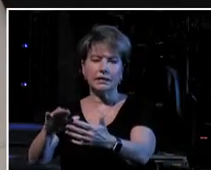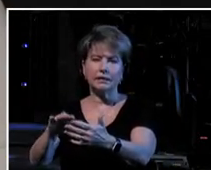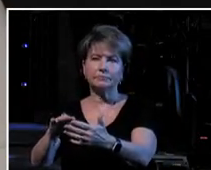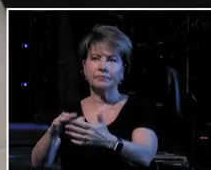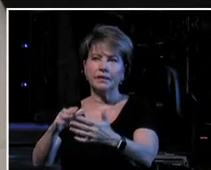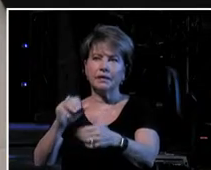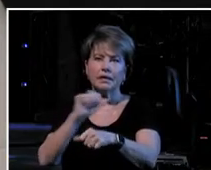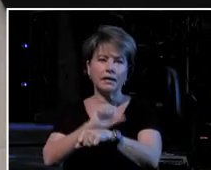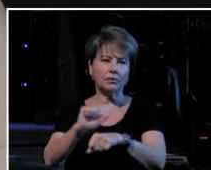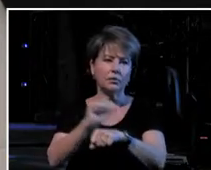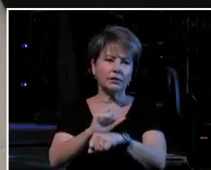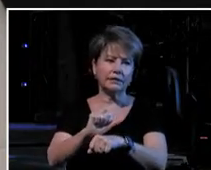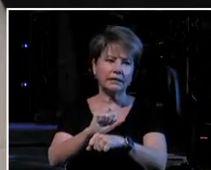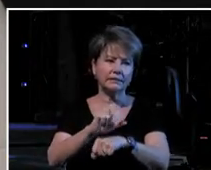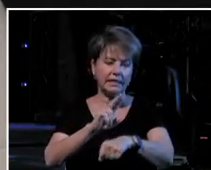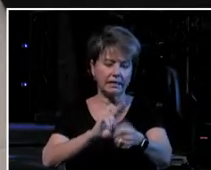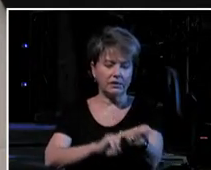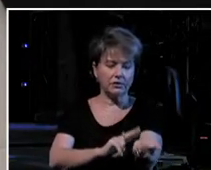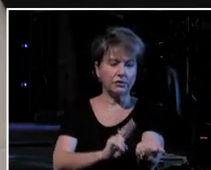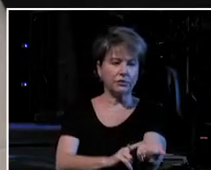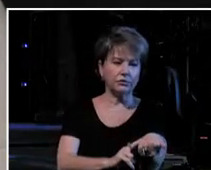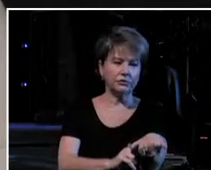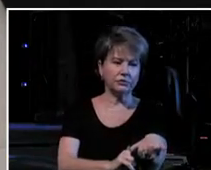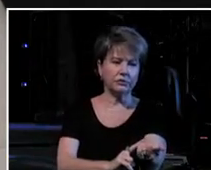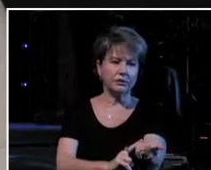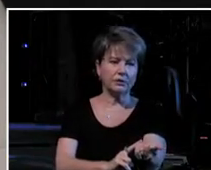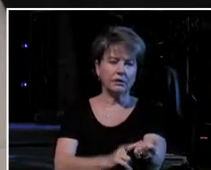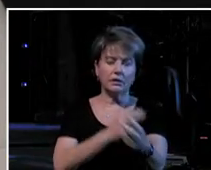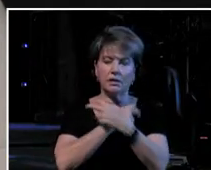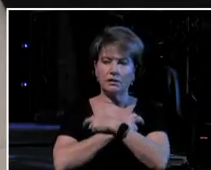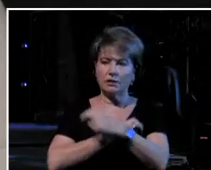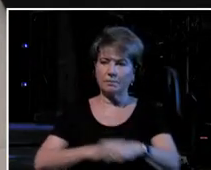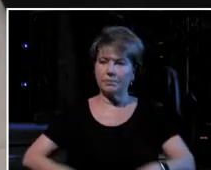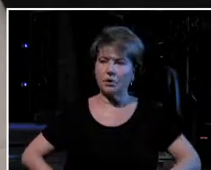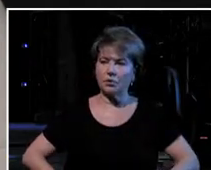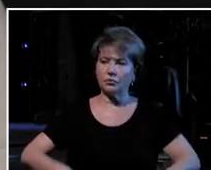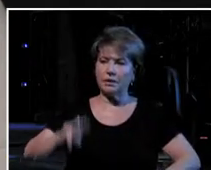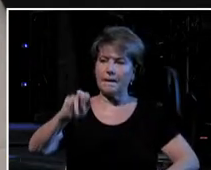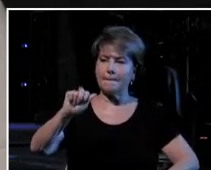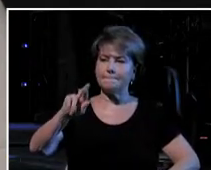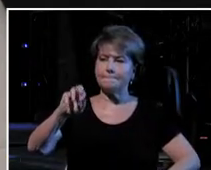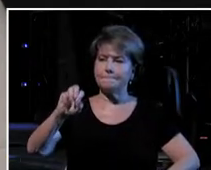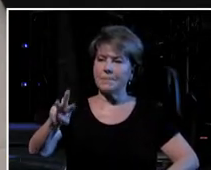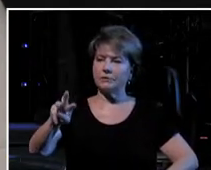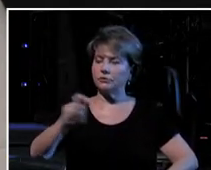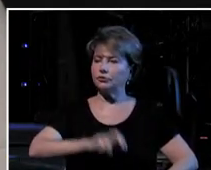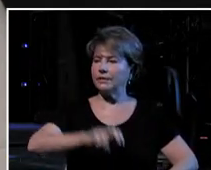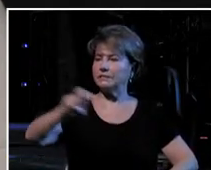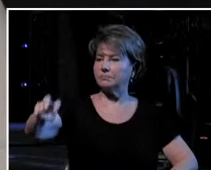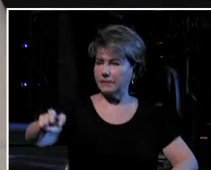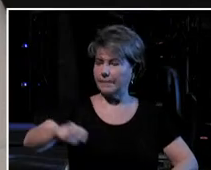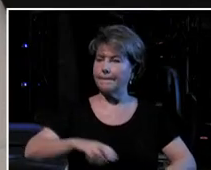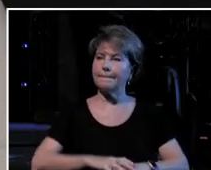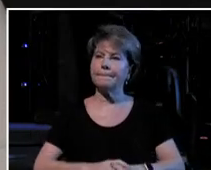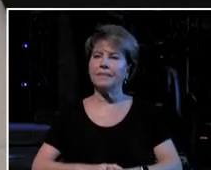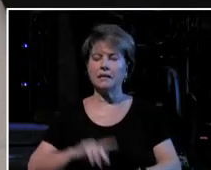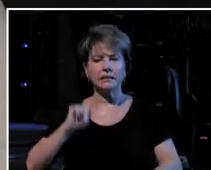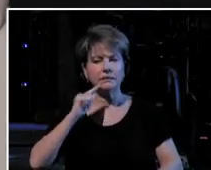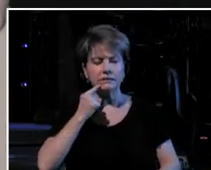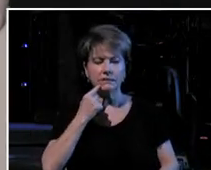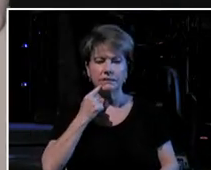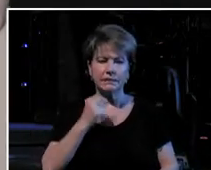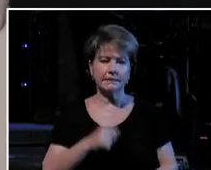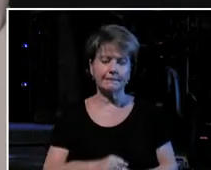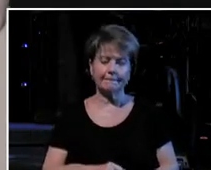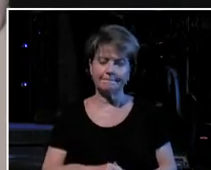worked as a nurse on the bone marrow transplant unit. And if you don't know anything about that type of unit, you come into contact with a serious amount of death.